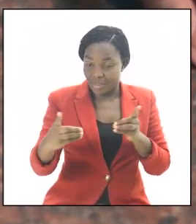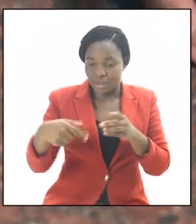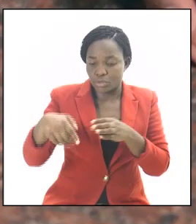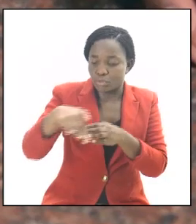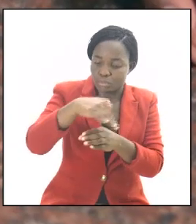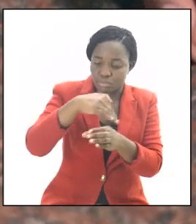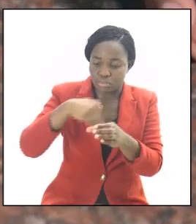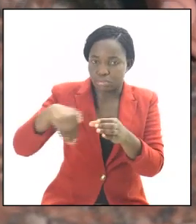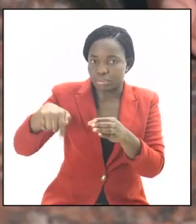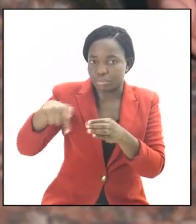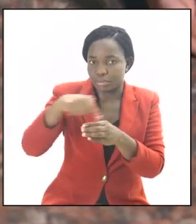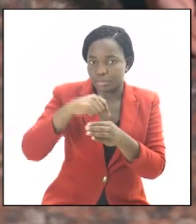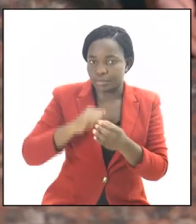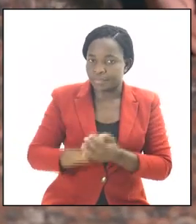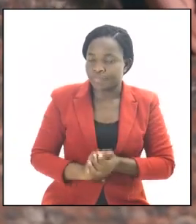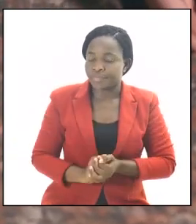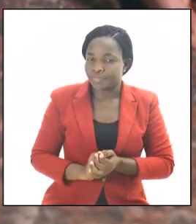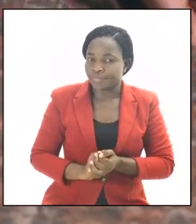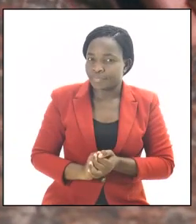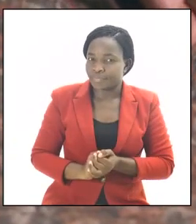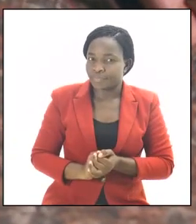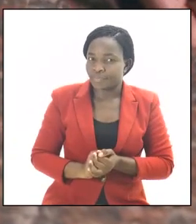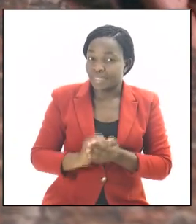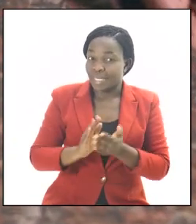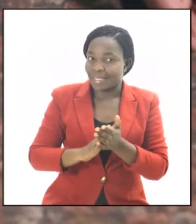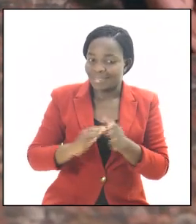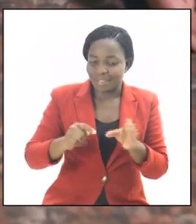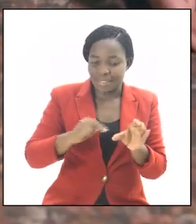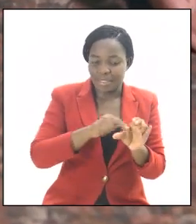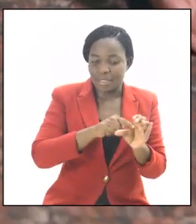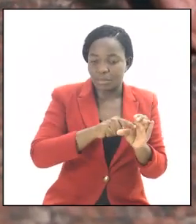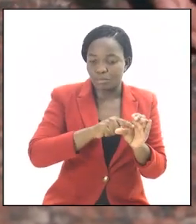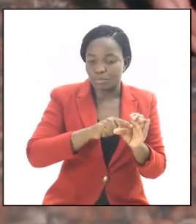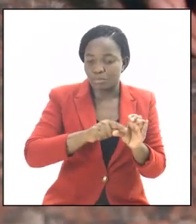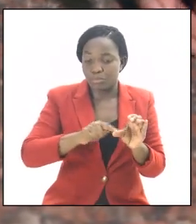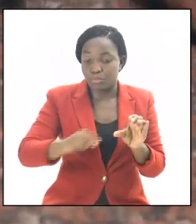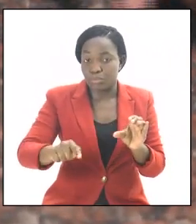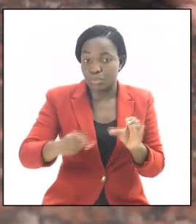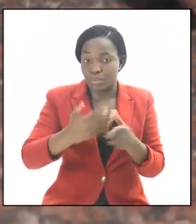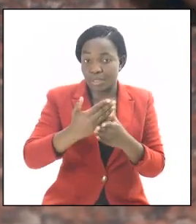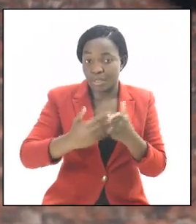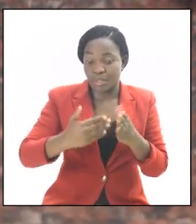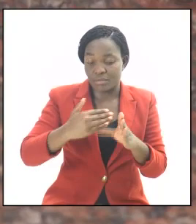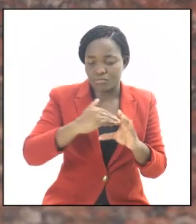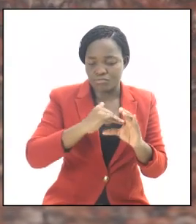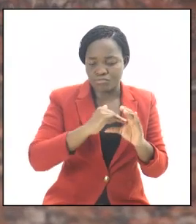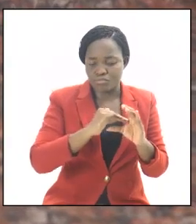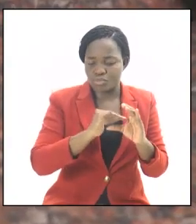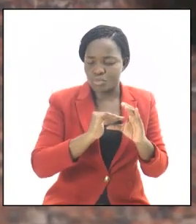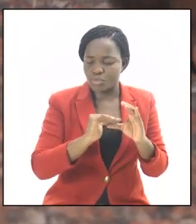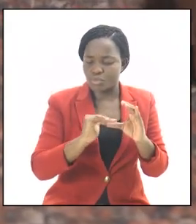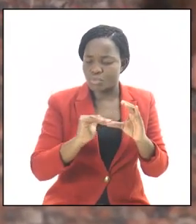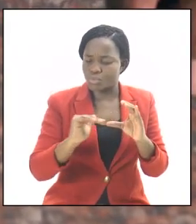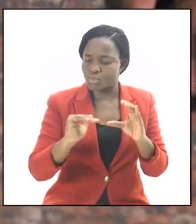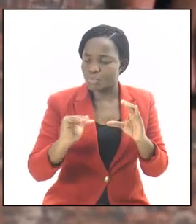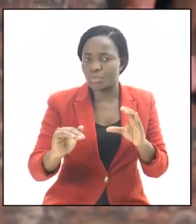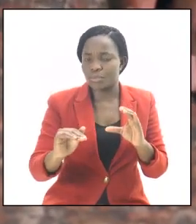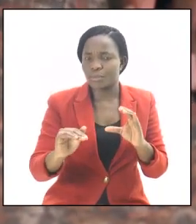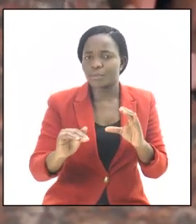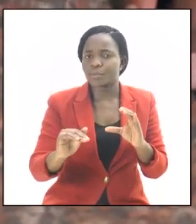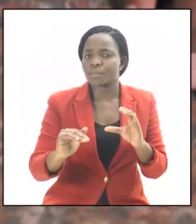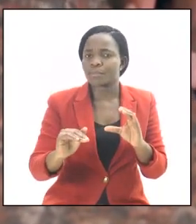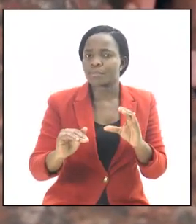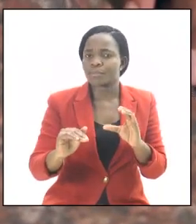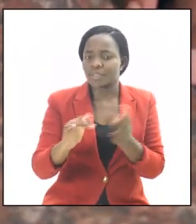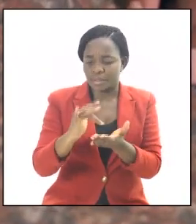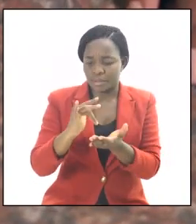around, and the diameter, the straight cut through the center of the